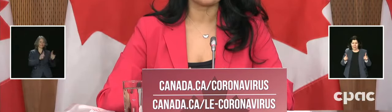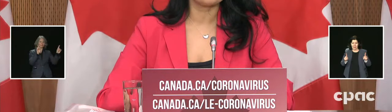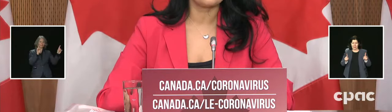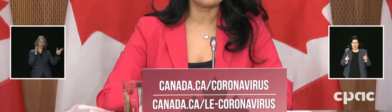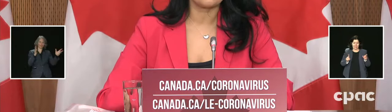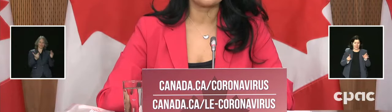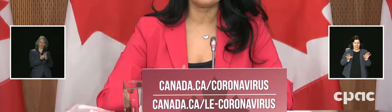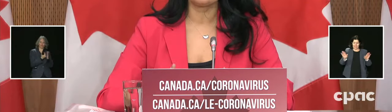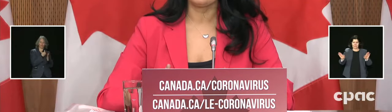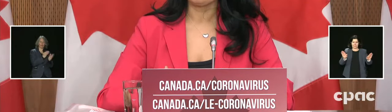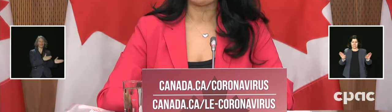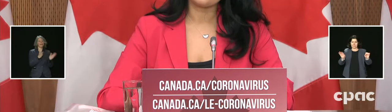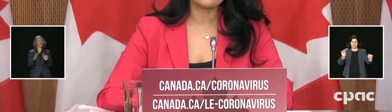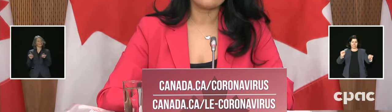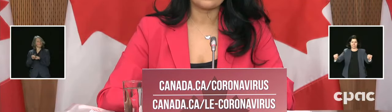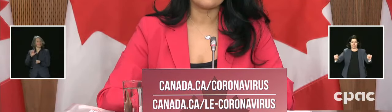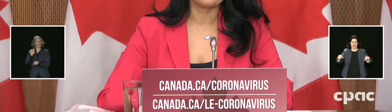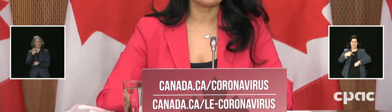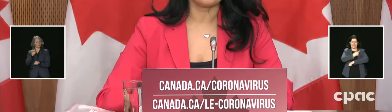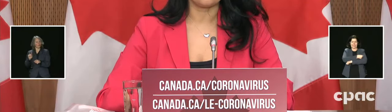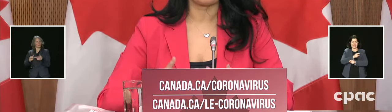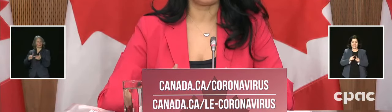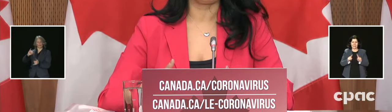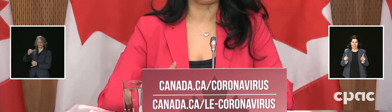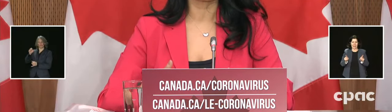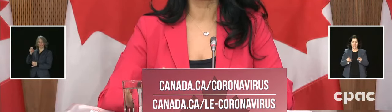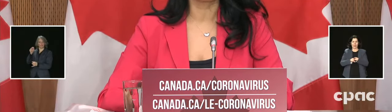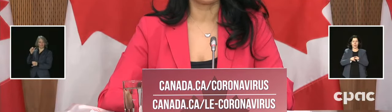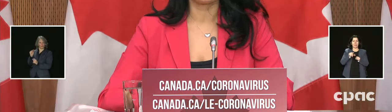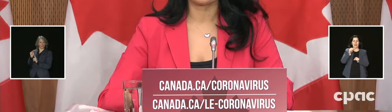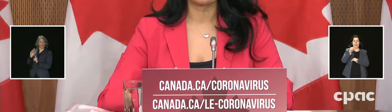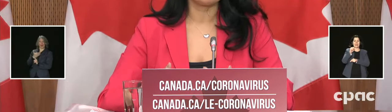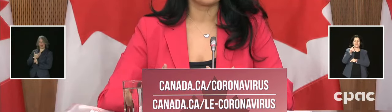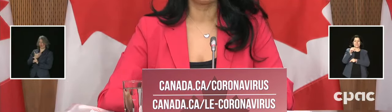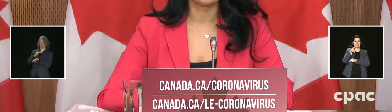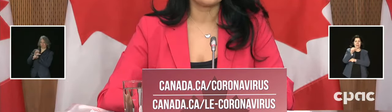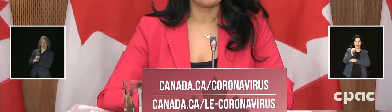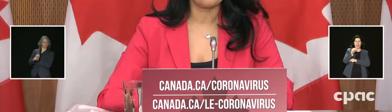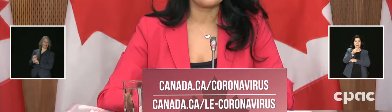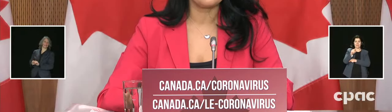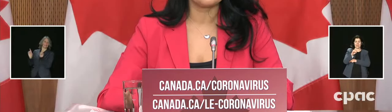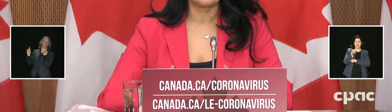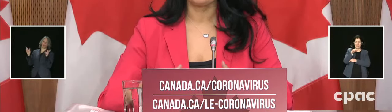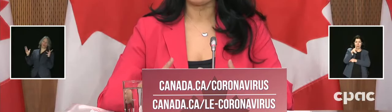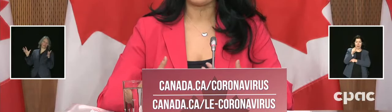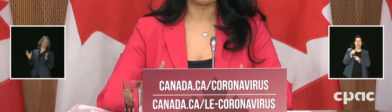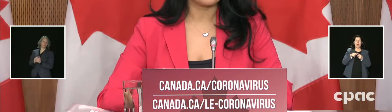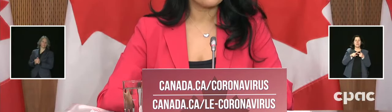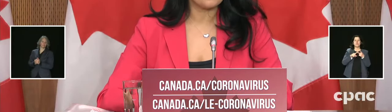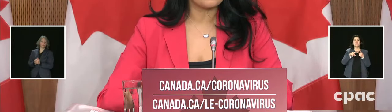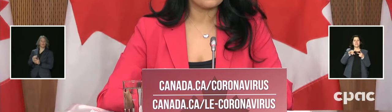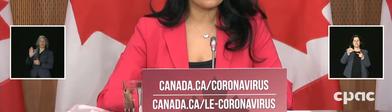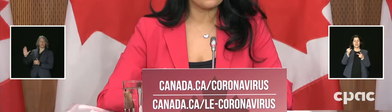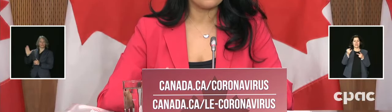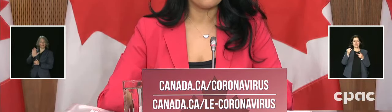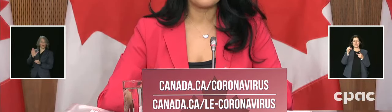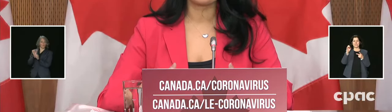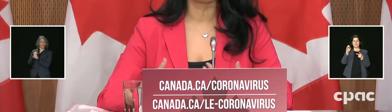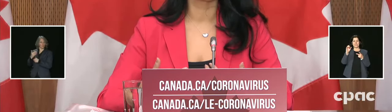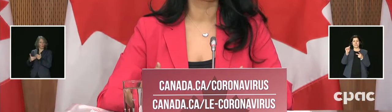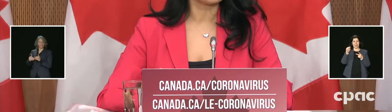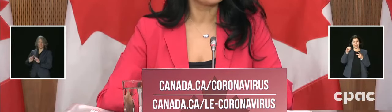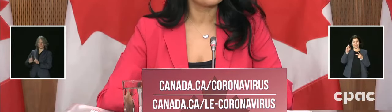the AstraZeneca vaccine and the Janssen vaccine from a regulatory perspective are two very different vaccines. The manufacturing processes are